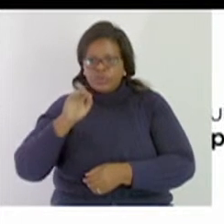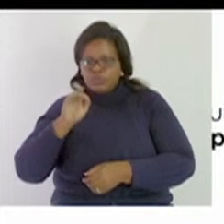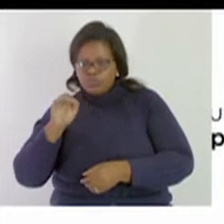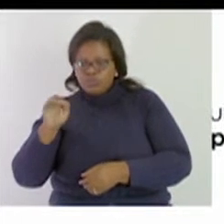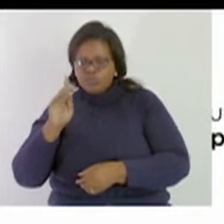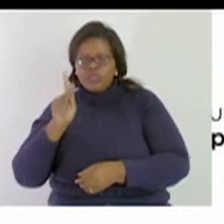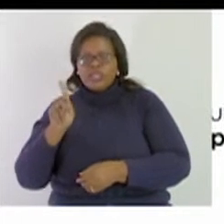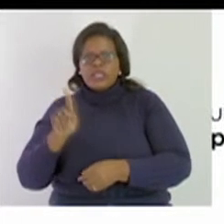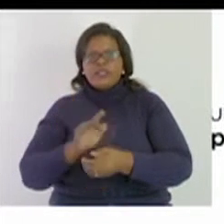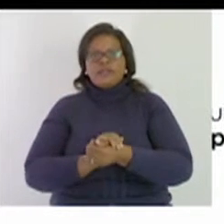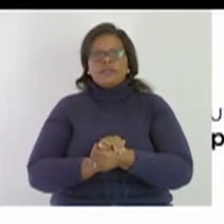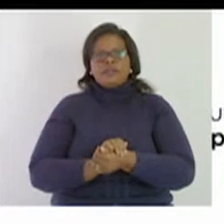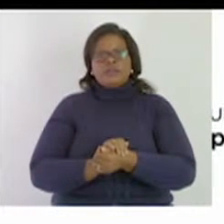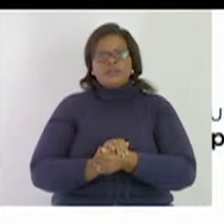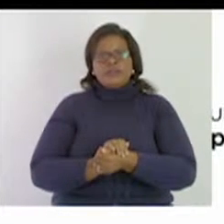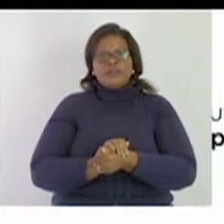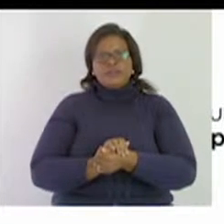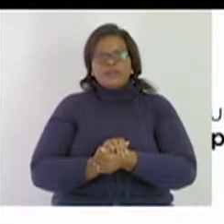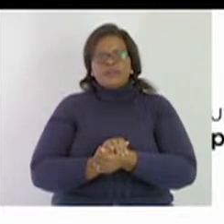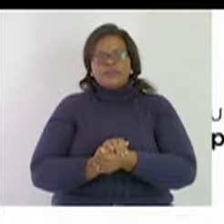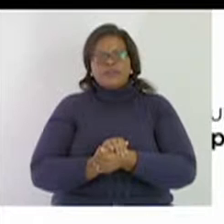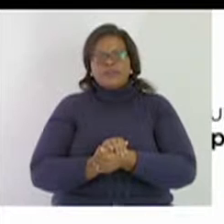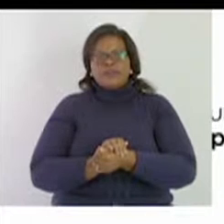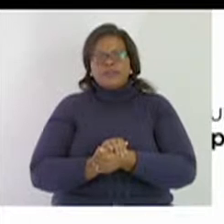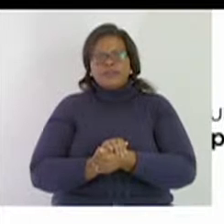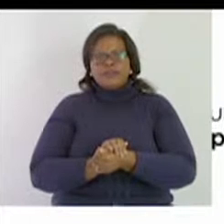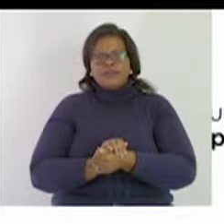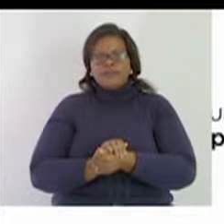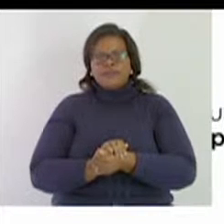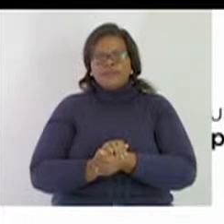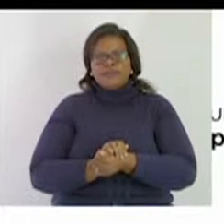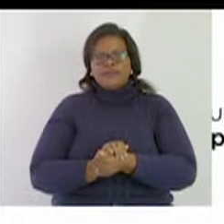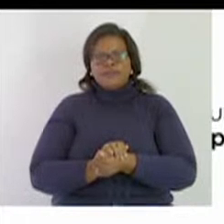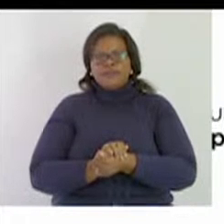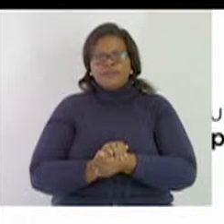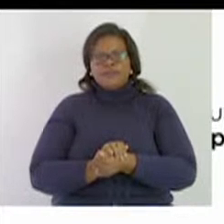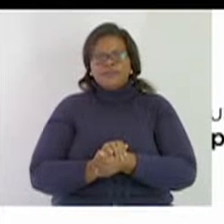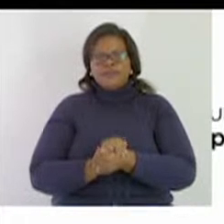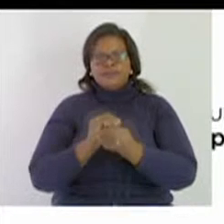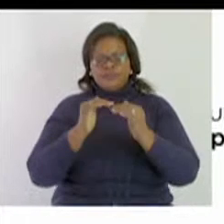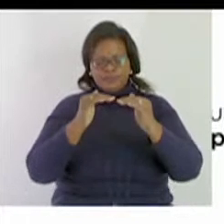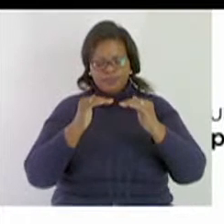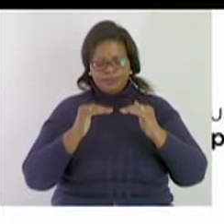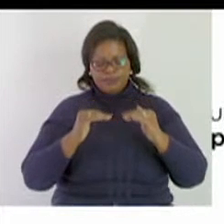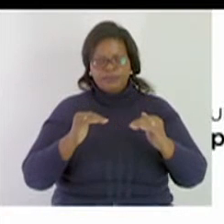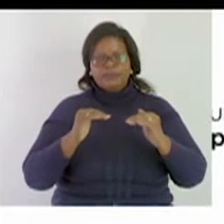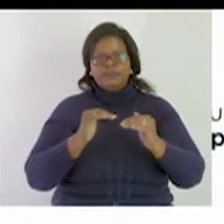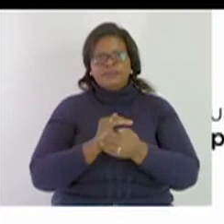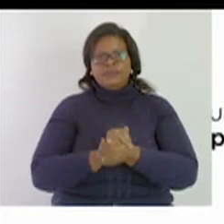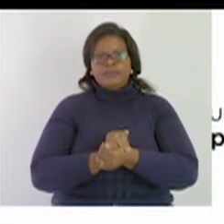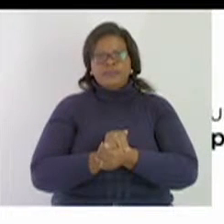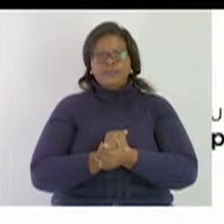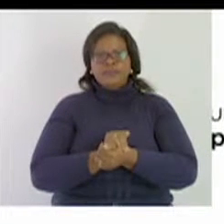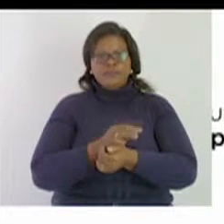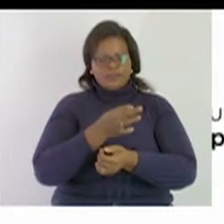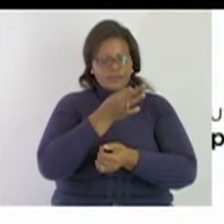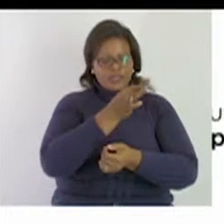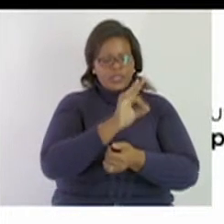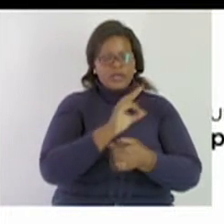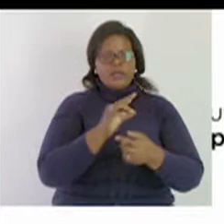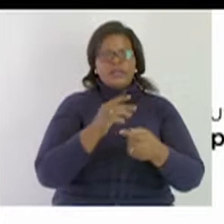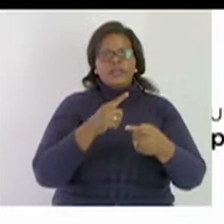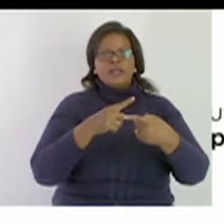operations until we get to the brackets. So the next step will be 9